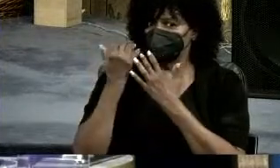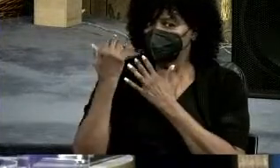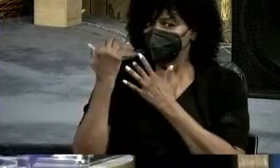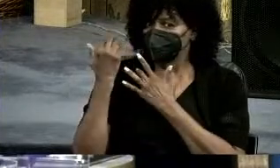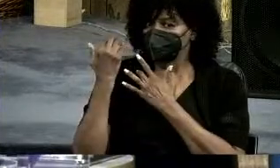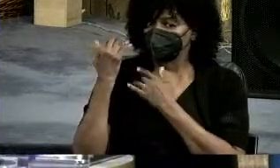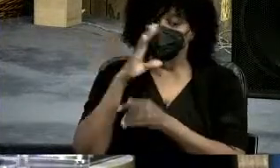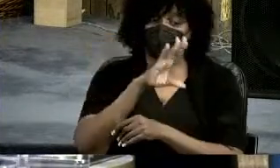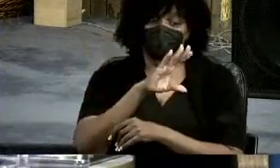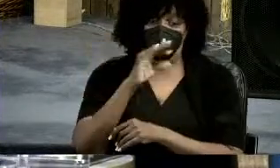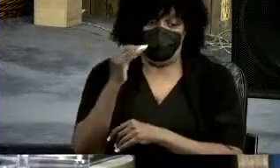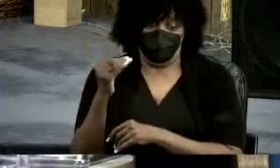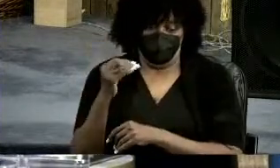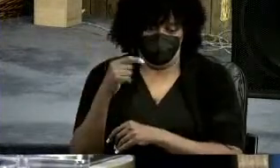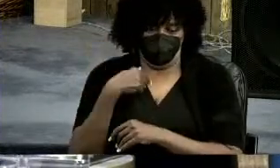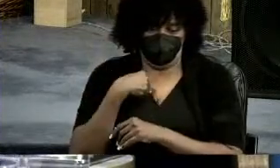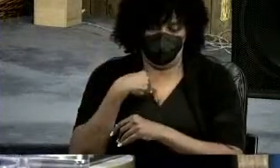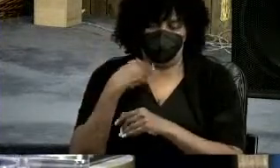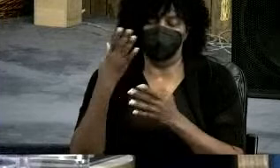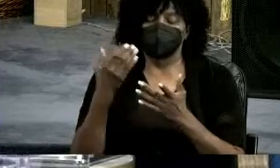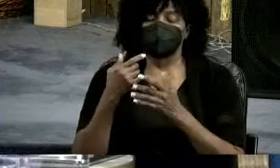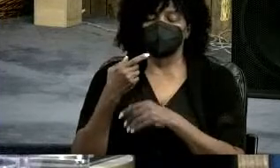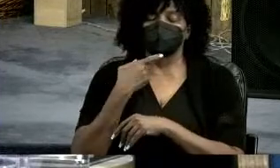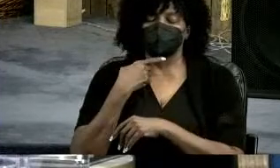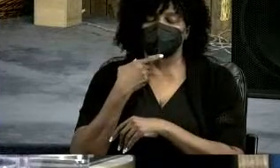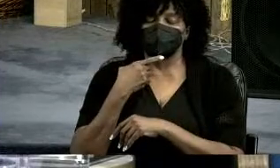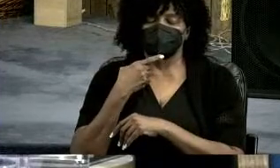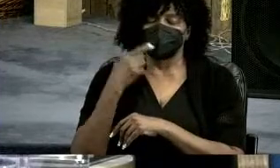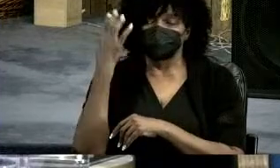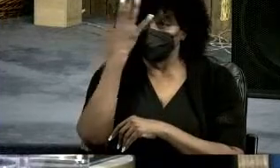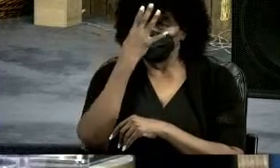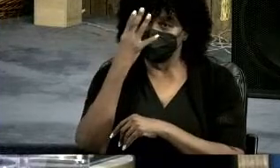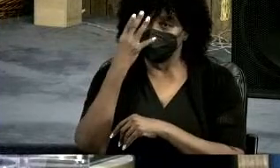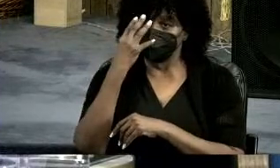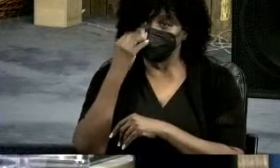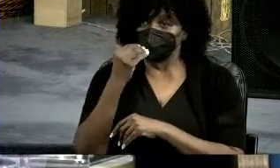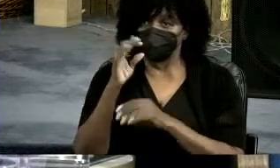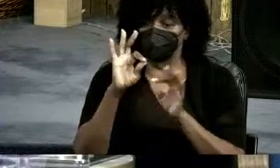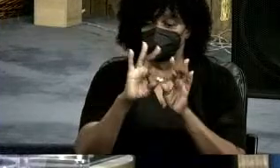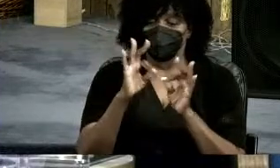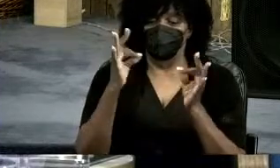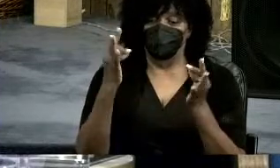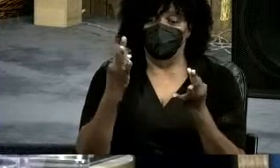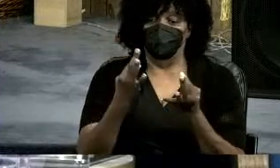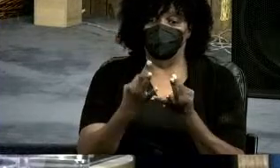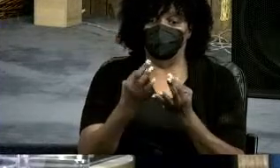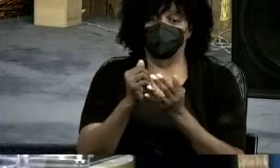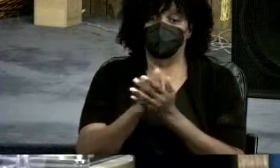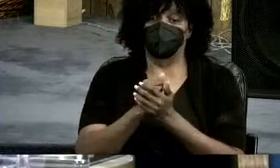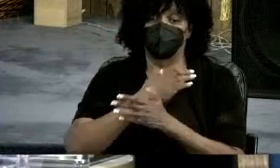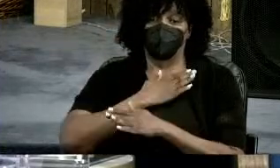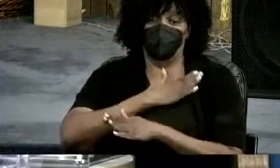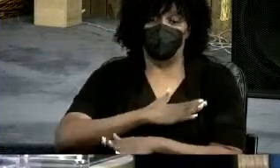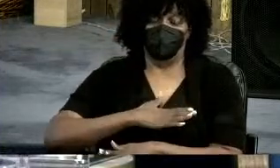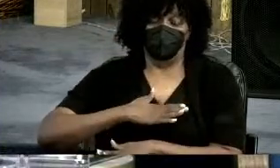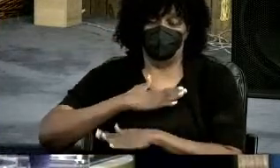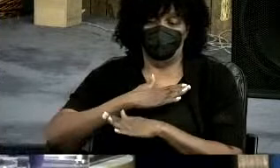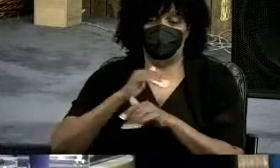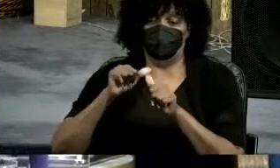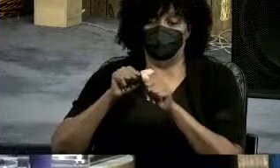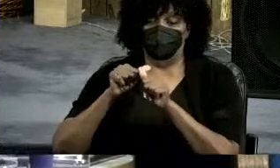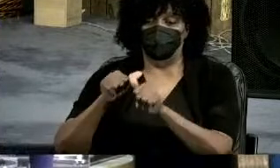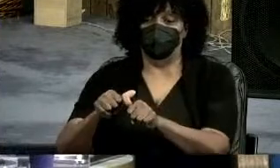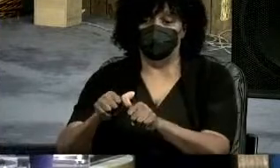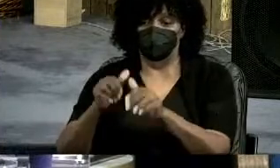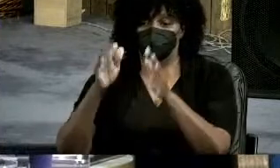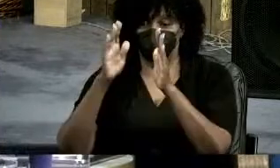time. And so I just want to give a shout out to that beautiful family, Rachel and Warner Brown. Please continue to pray for